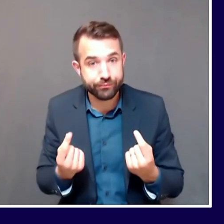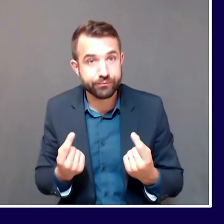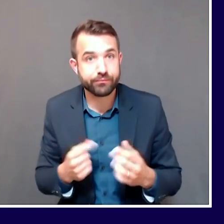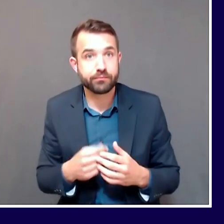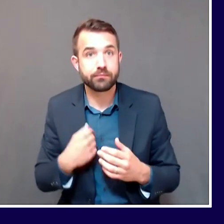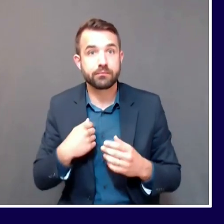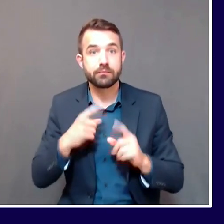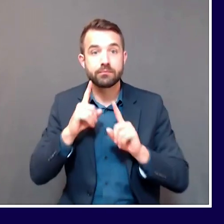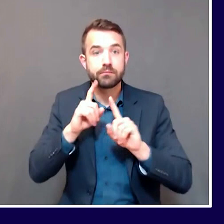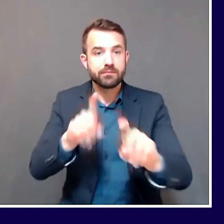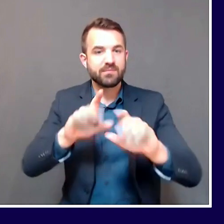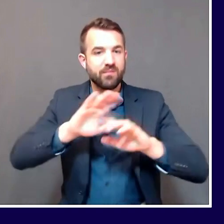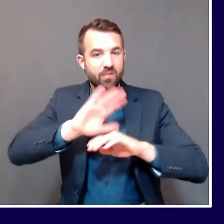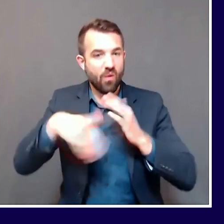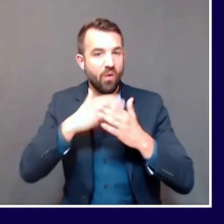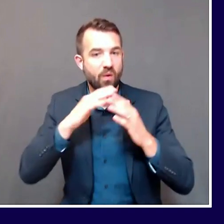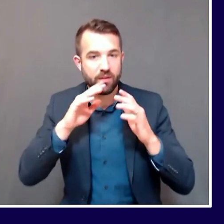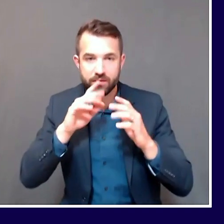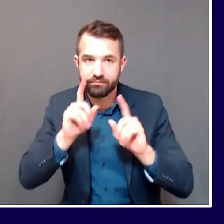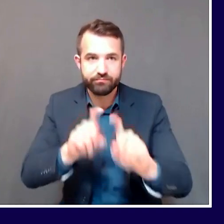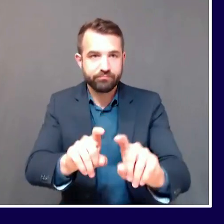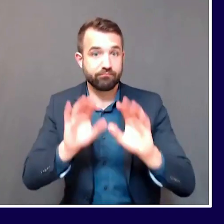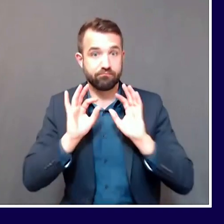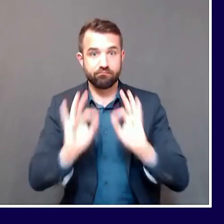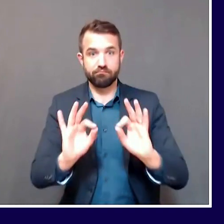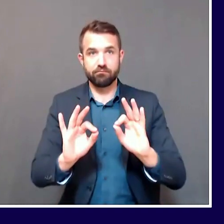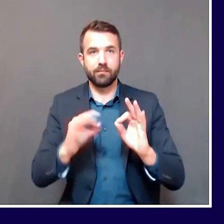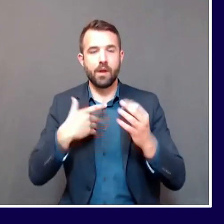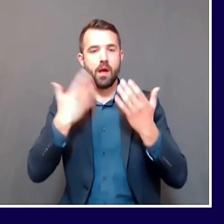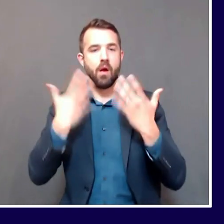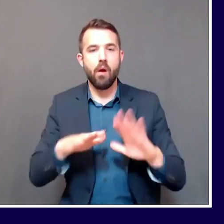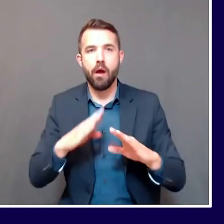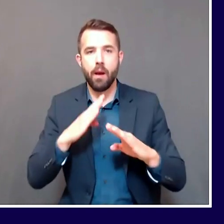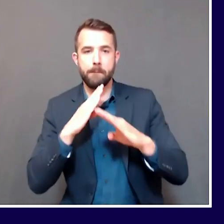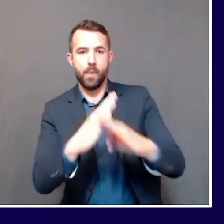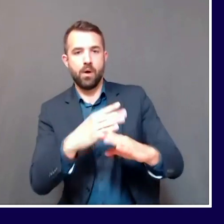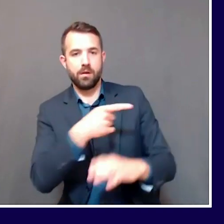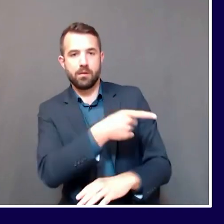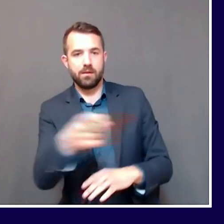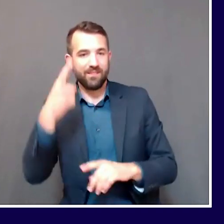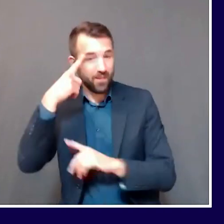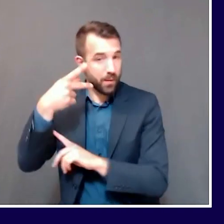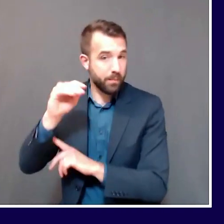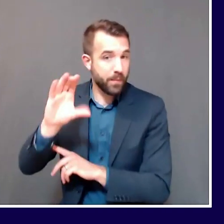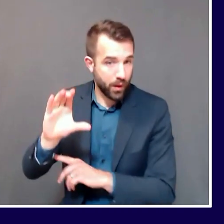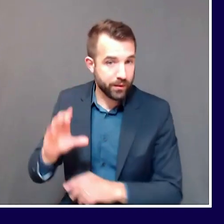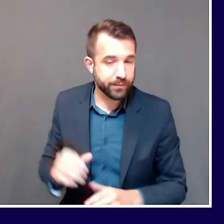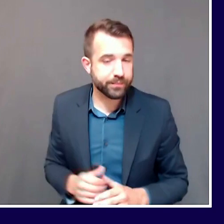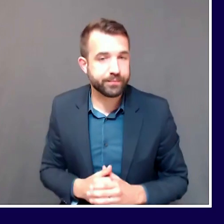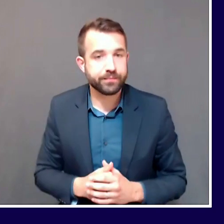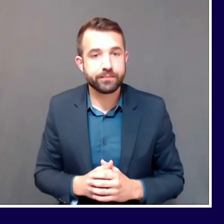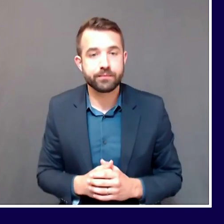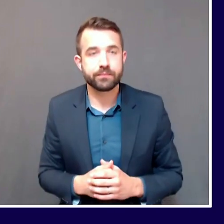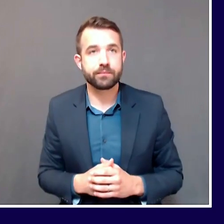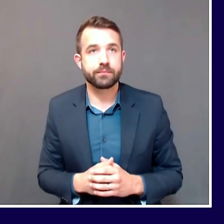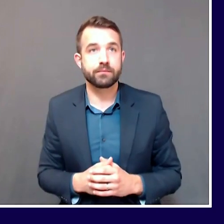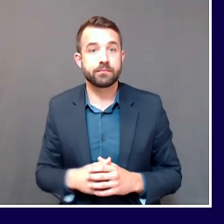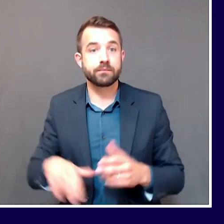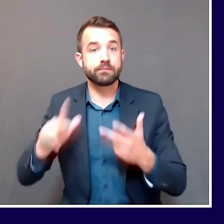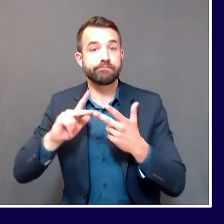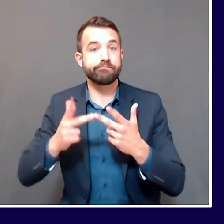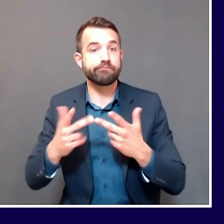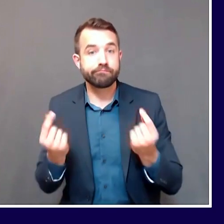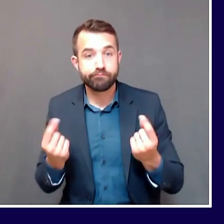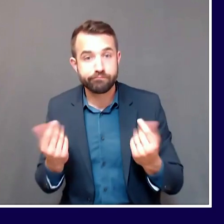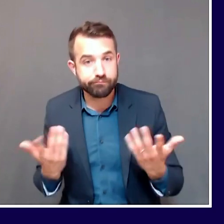to make sure that there's no barriers to testing for people of color in the state of Maine. We're looking hard at our testing strategy. Third, we want to make sure that they're